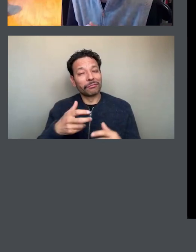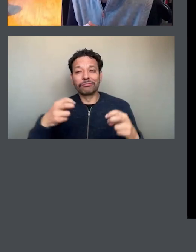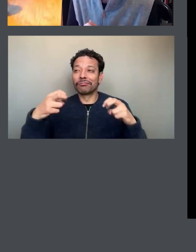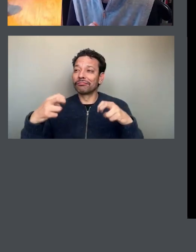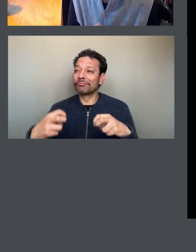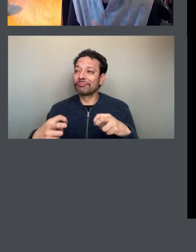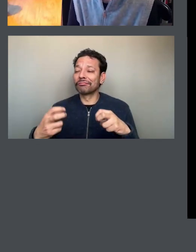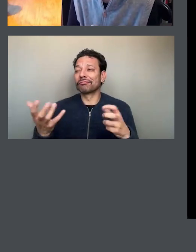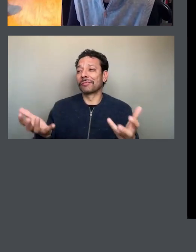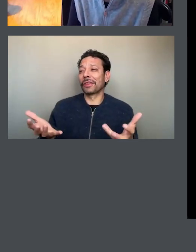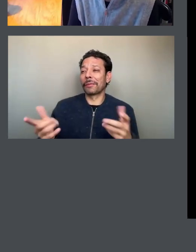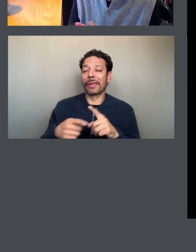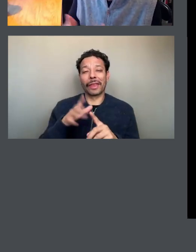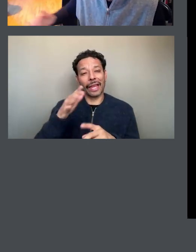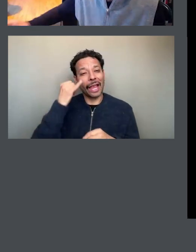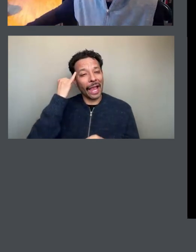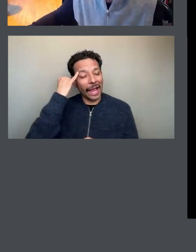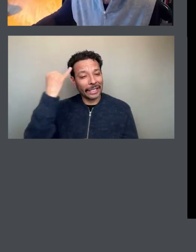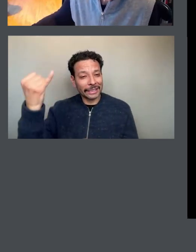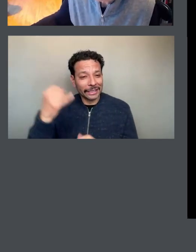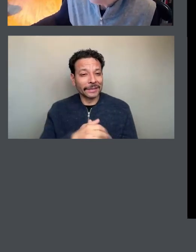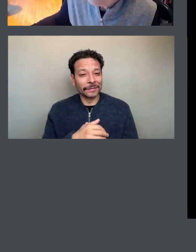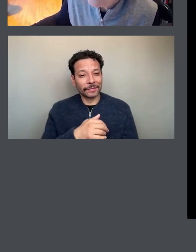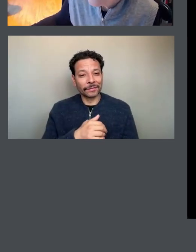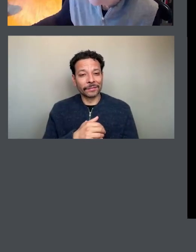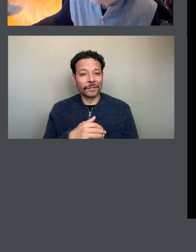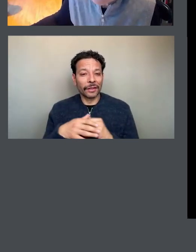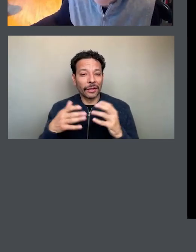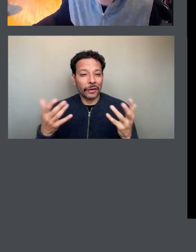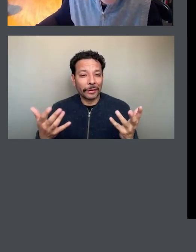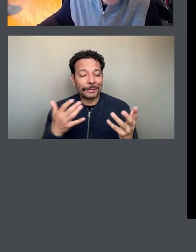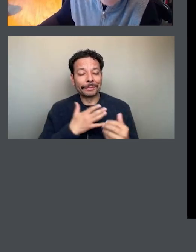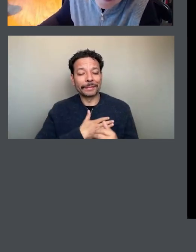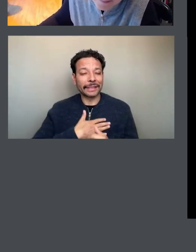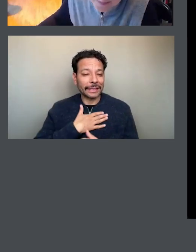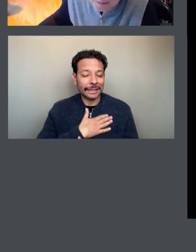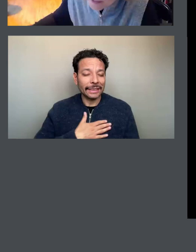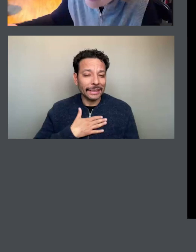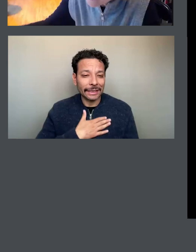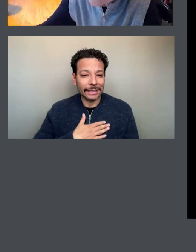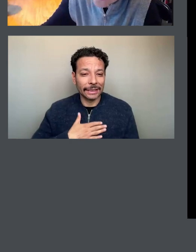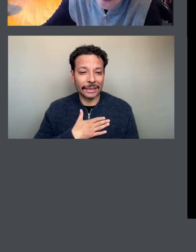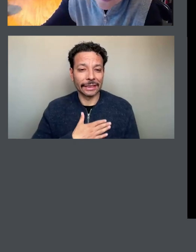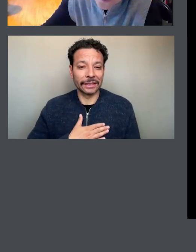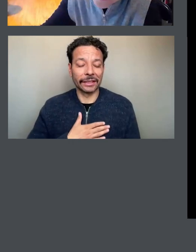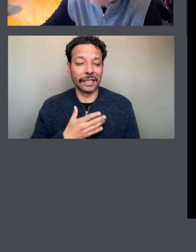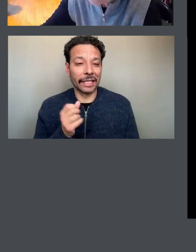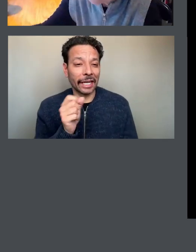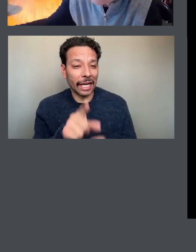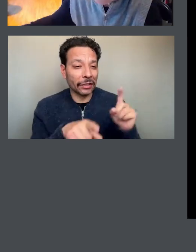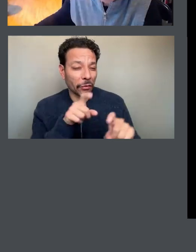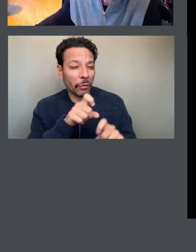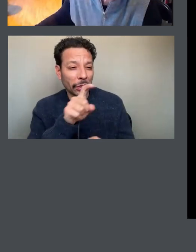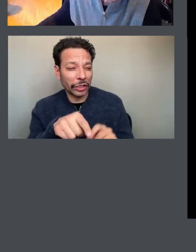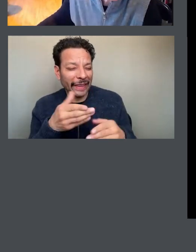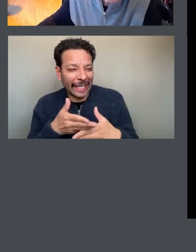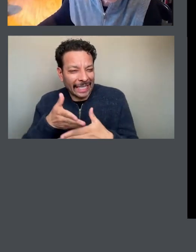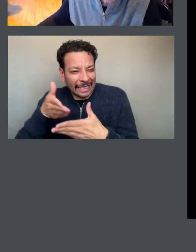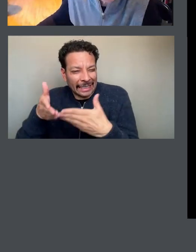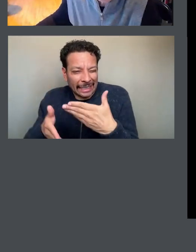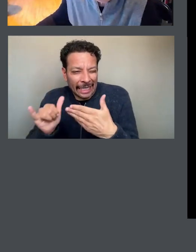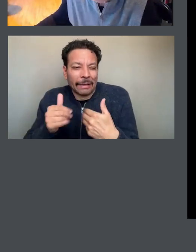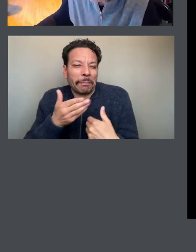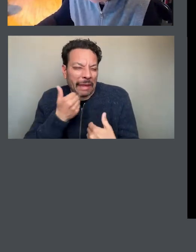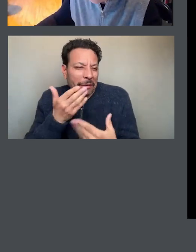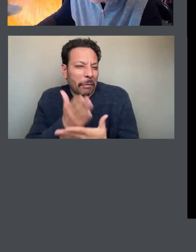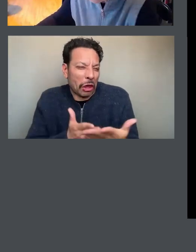these ideas. So please, please ask your questions at the end, because that's the best part,